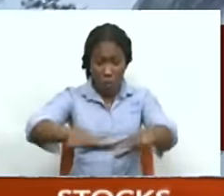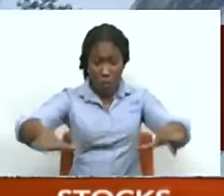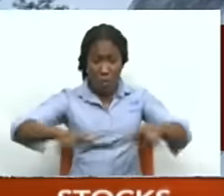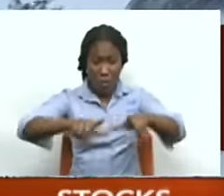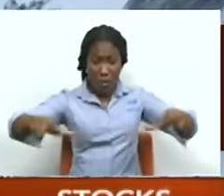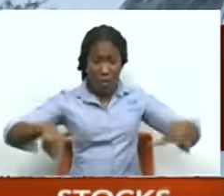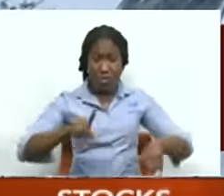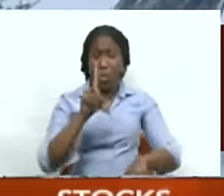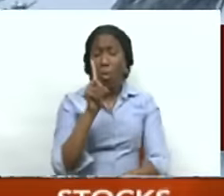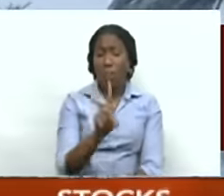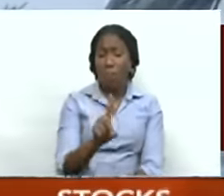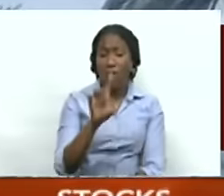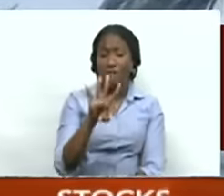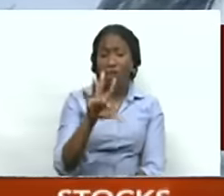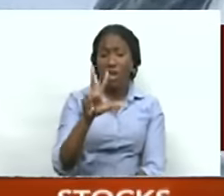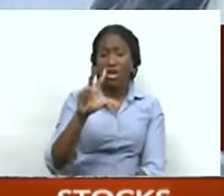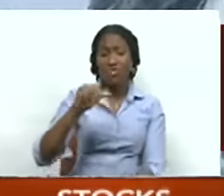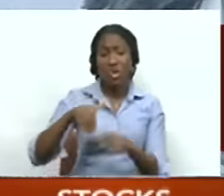US$143 or